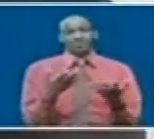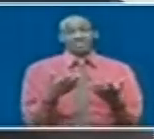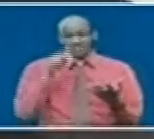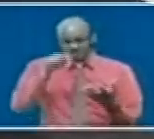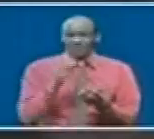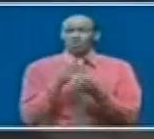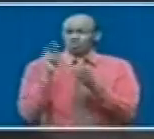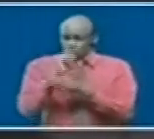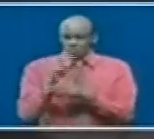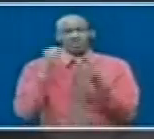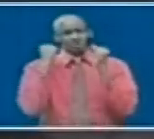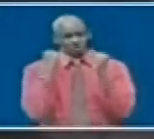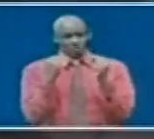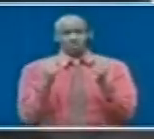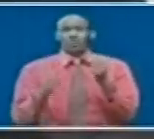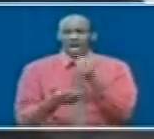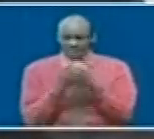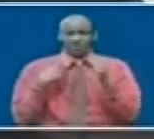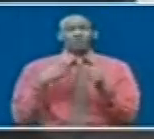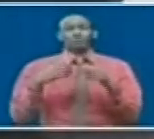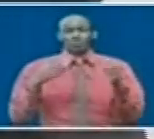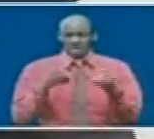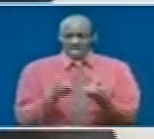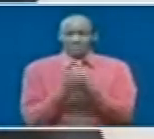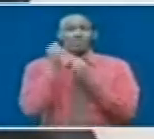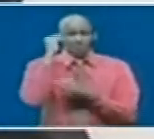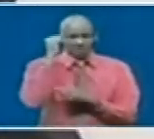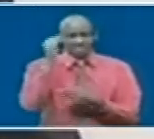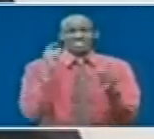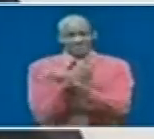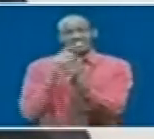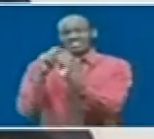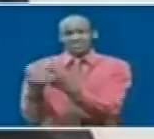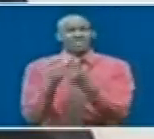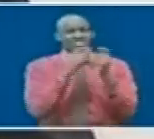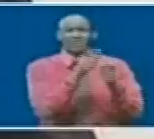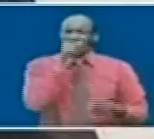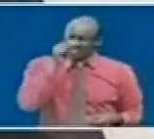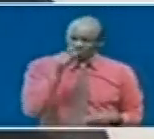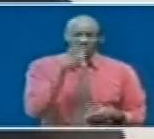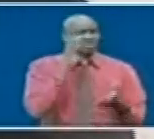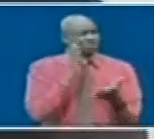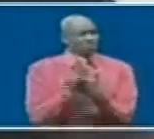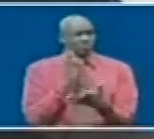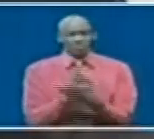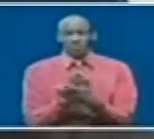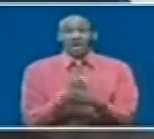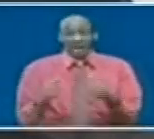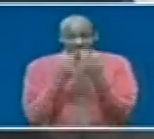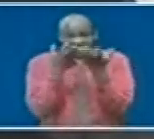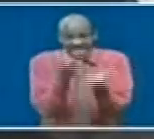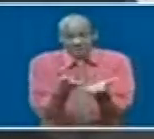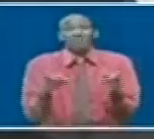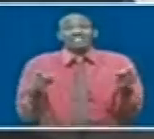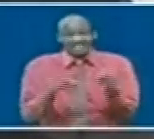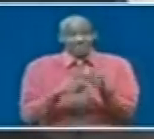for strong men running their politics along ethnic lines is as prevalent now as it